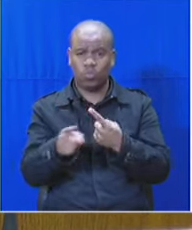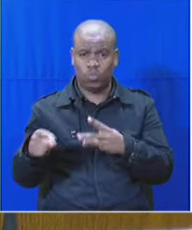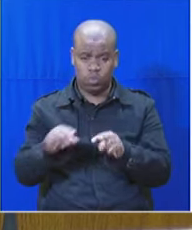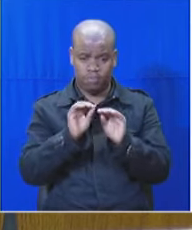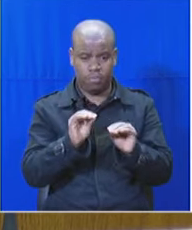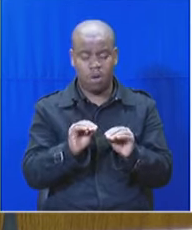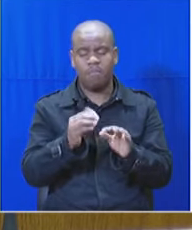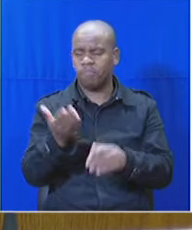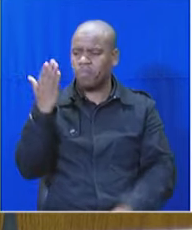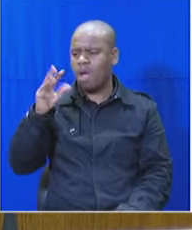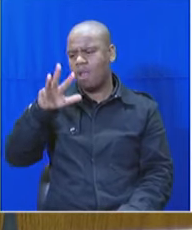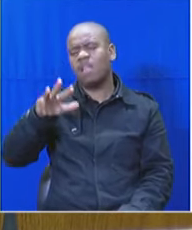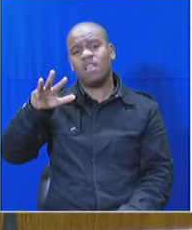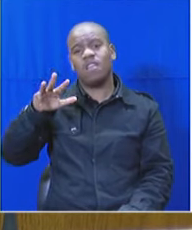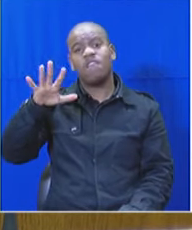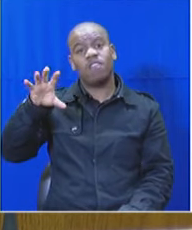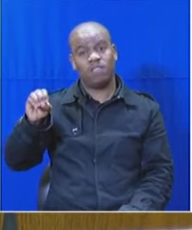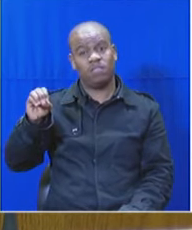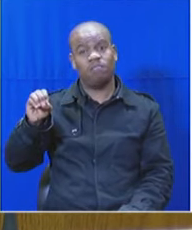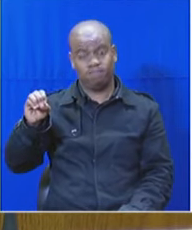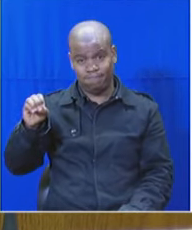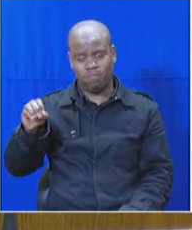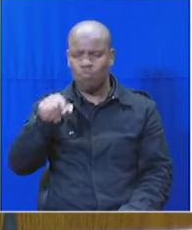from 950 hectares and